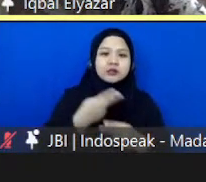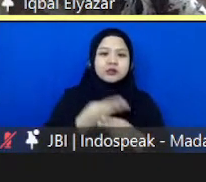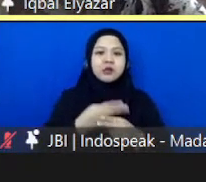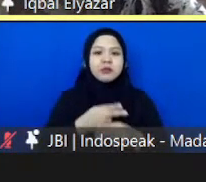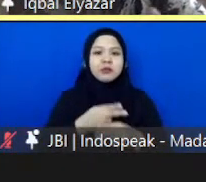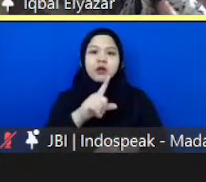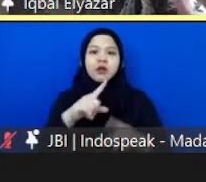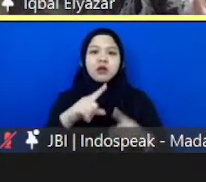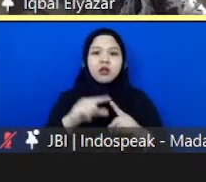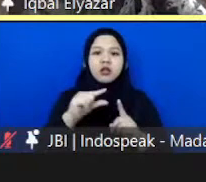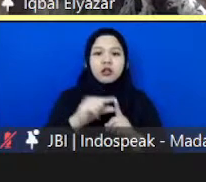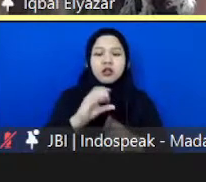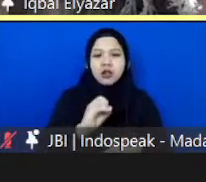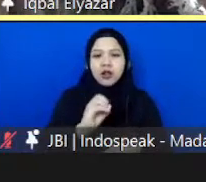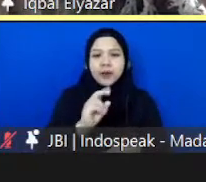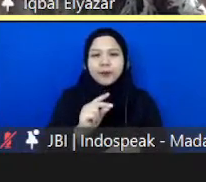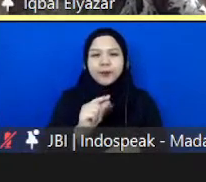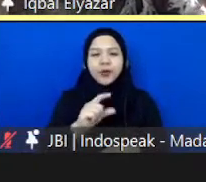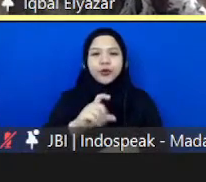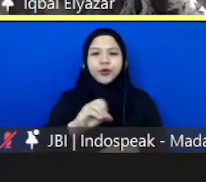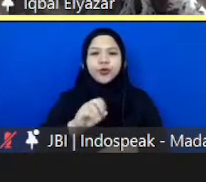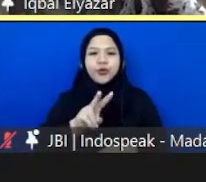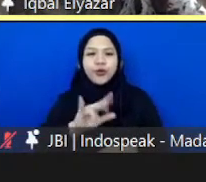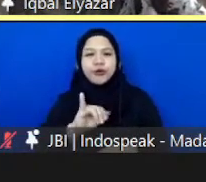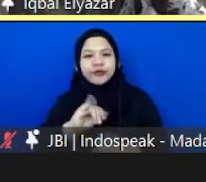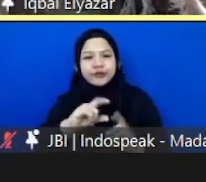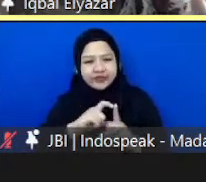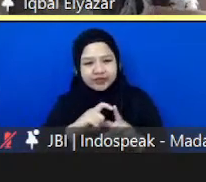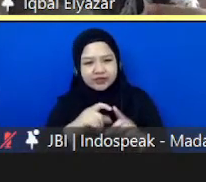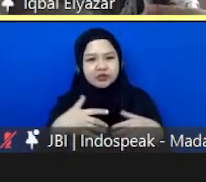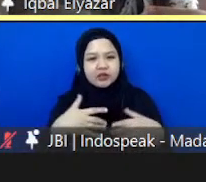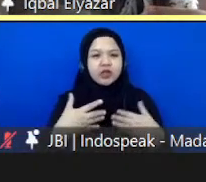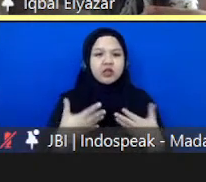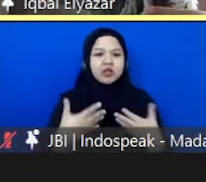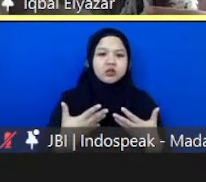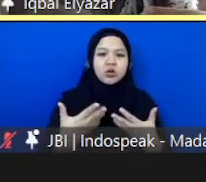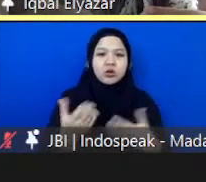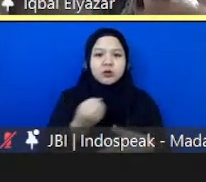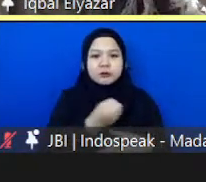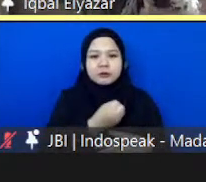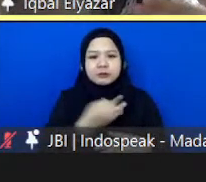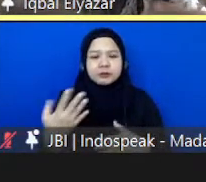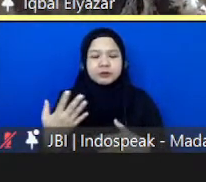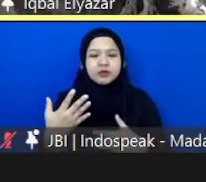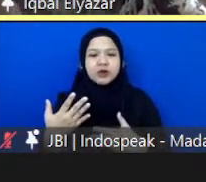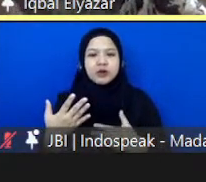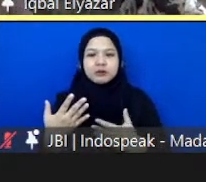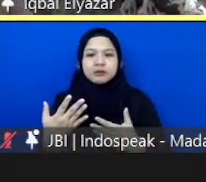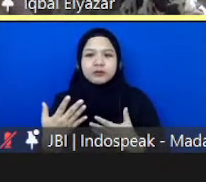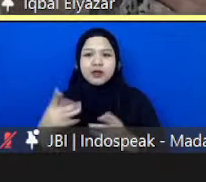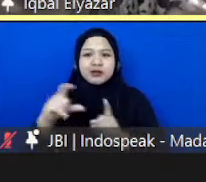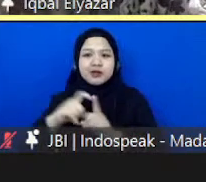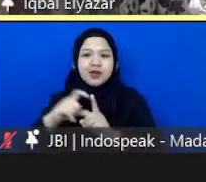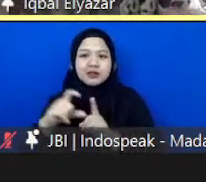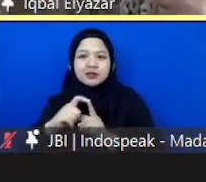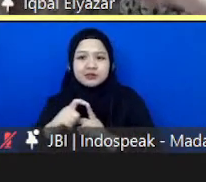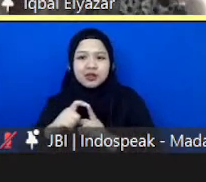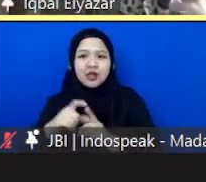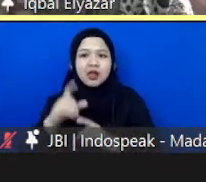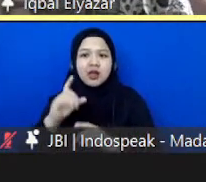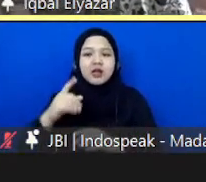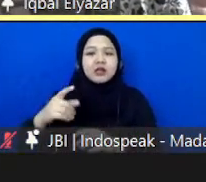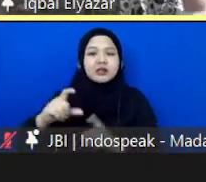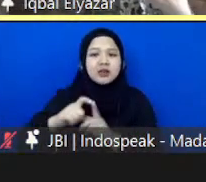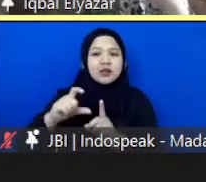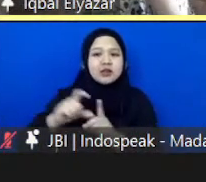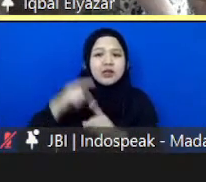of the scholars in Indonesia in the pandemic, they are very keen to look at the daily testing data, because